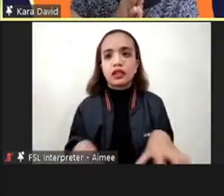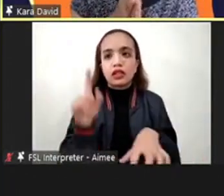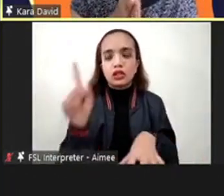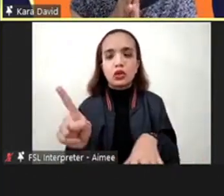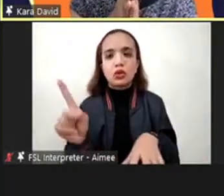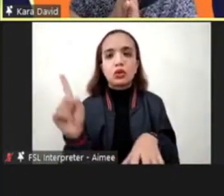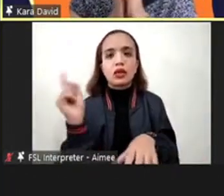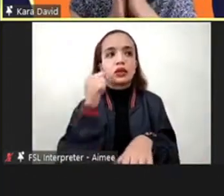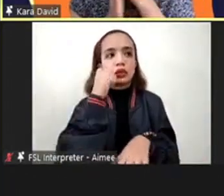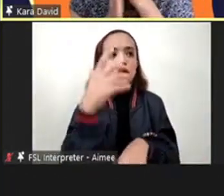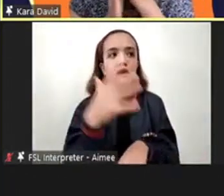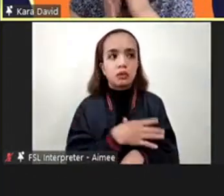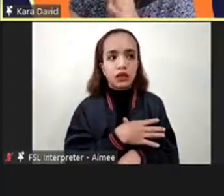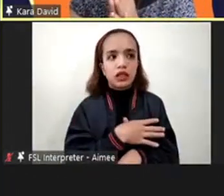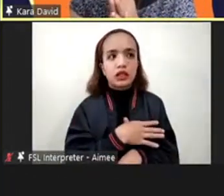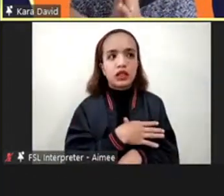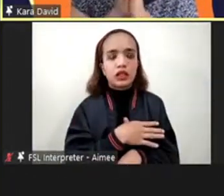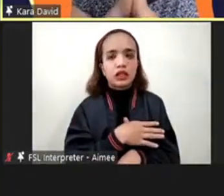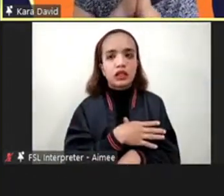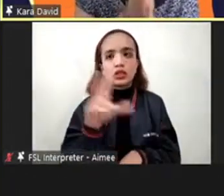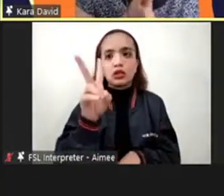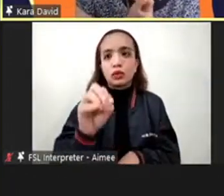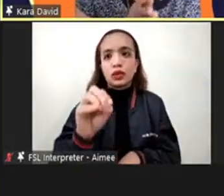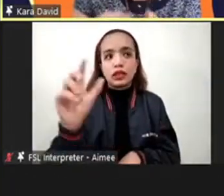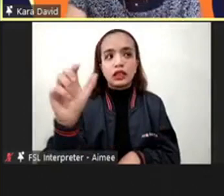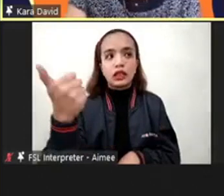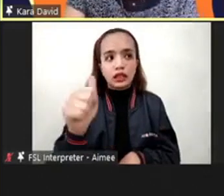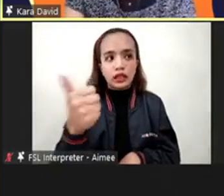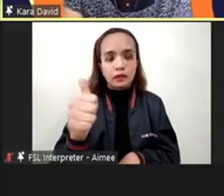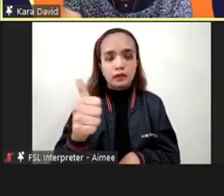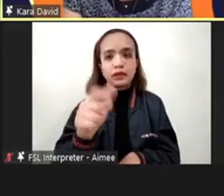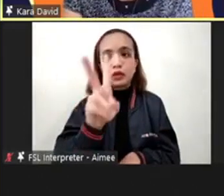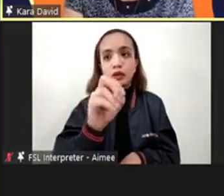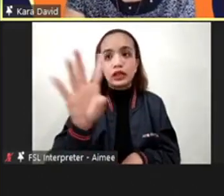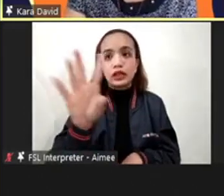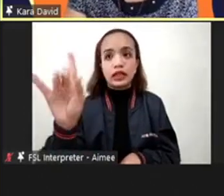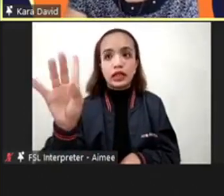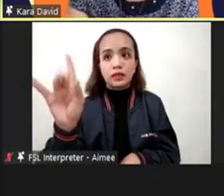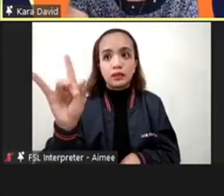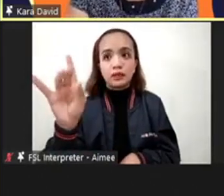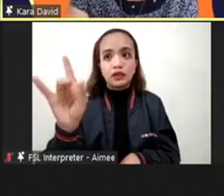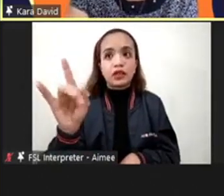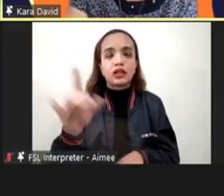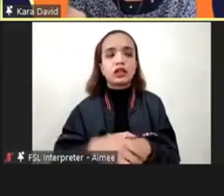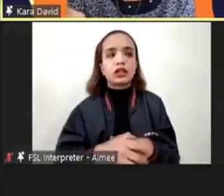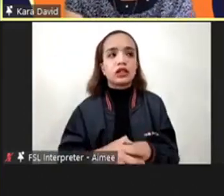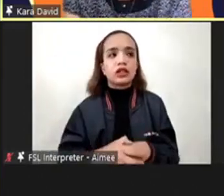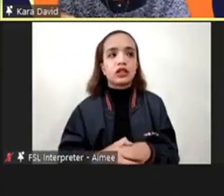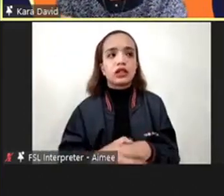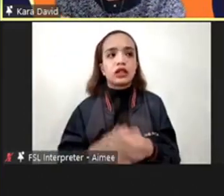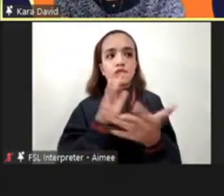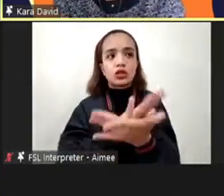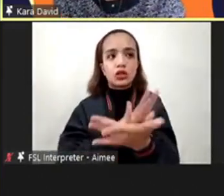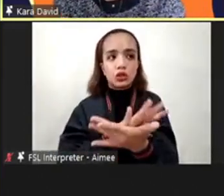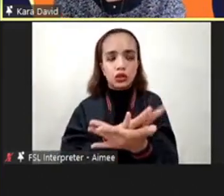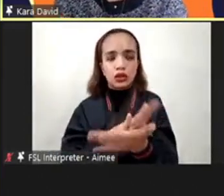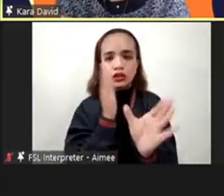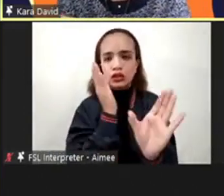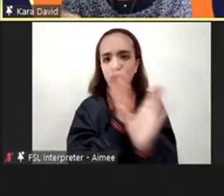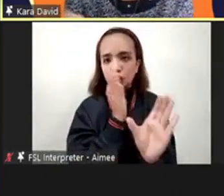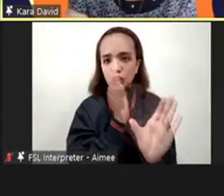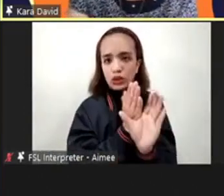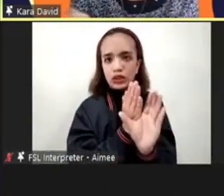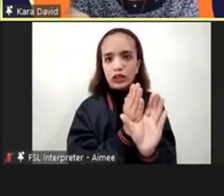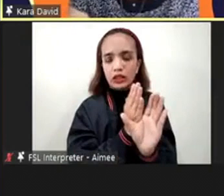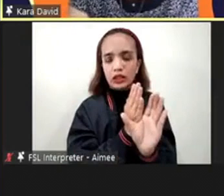Women in the Nation's Service in 2010 and in 2018, Outstanding Professional in Psychology by the Professional